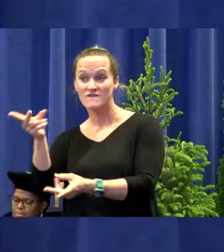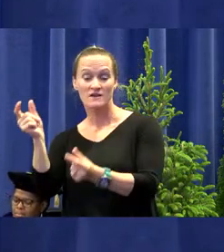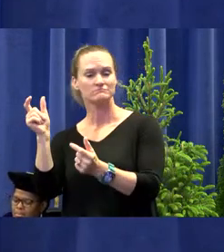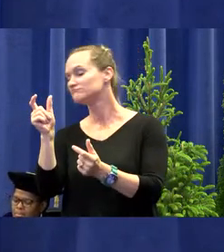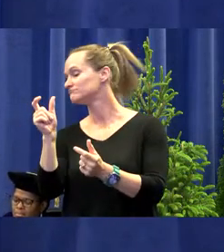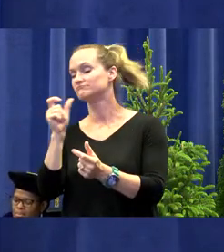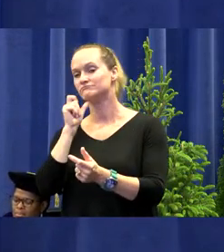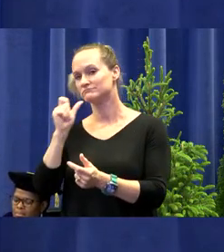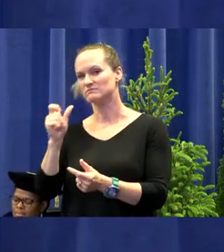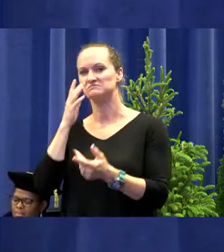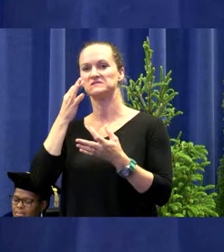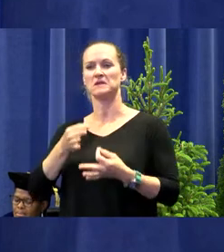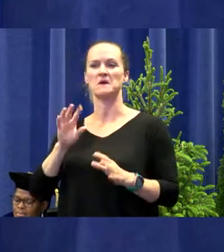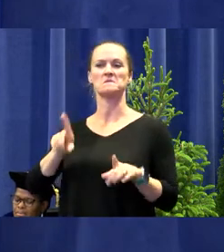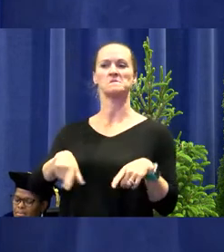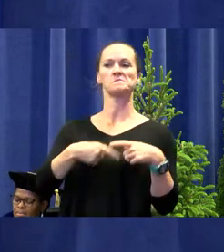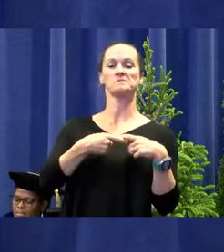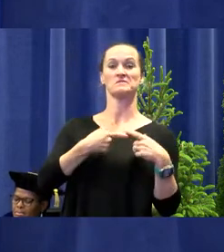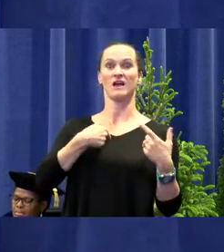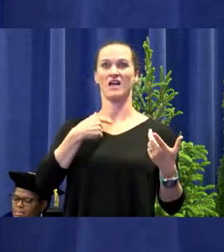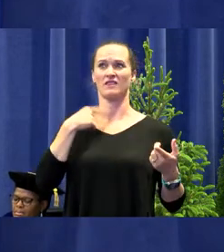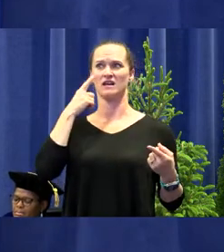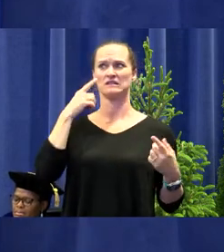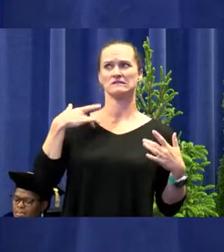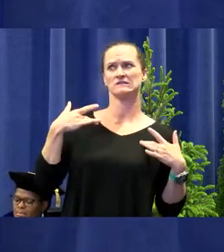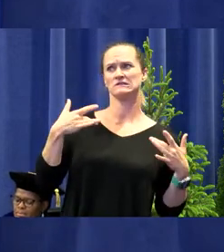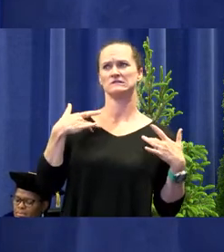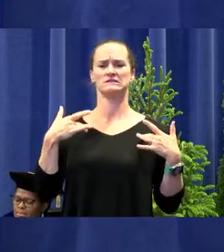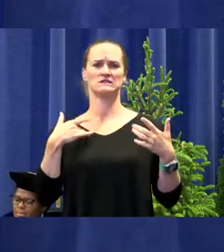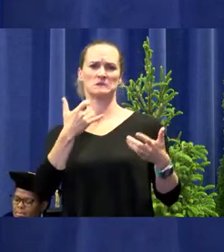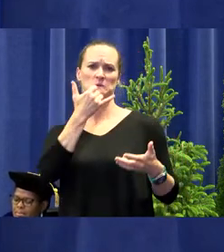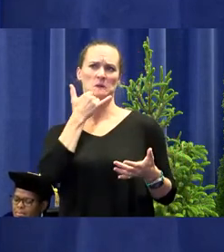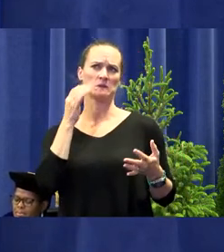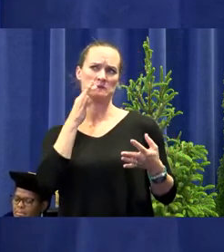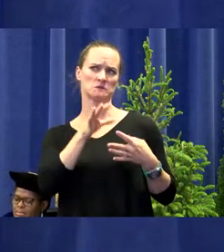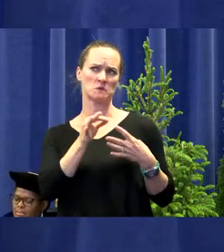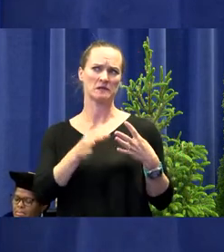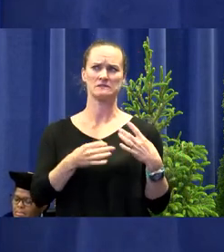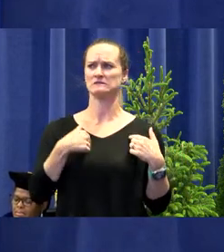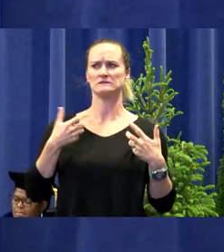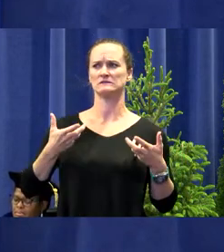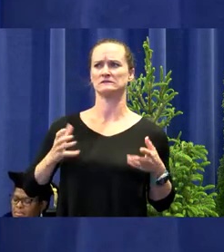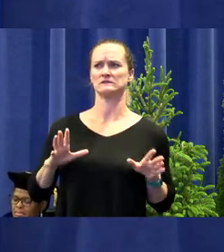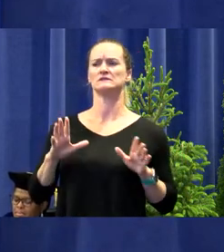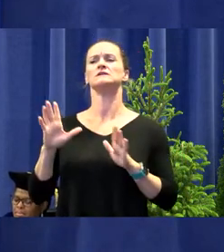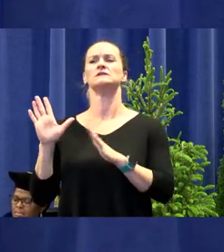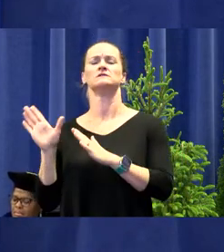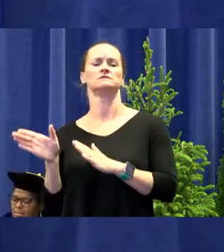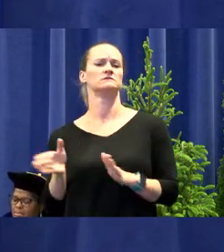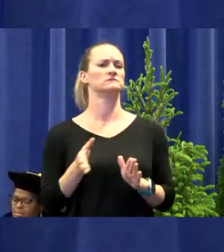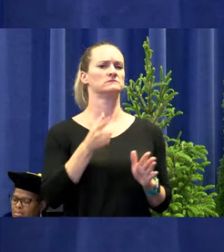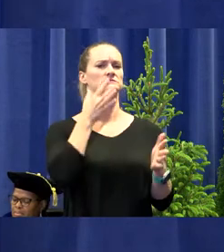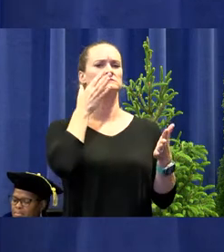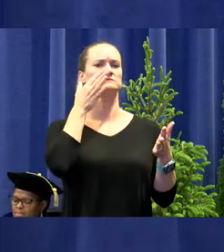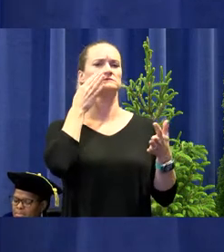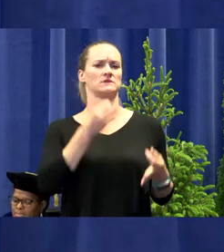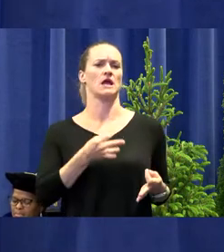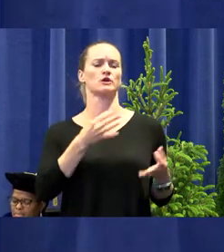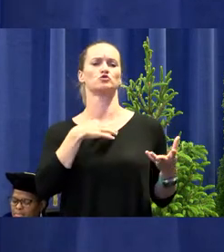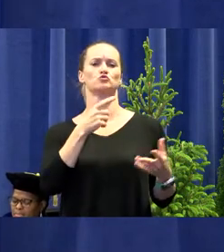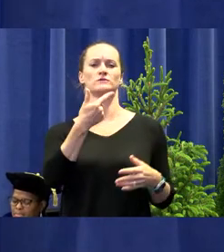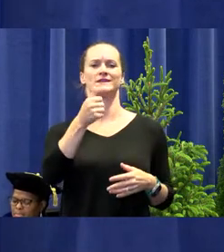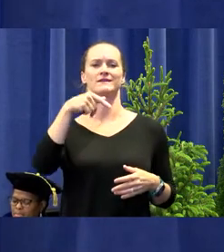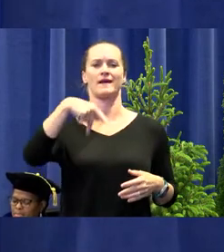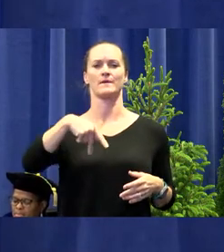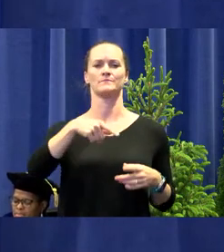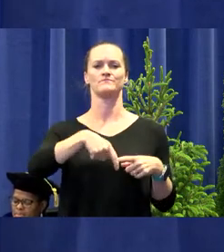was too afraid that I would make the wrong choice for myself. So instead, I decided to take a gap year so I